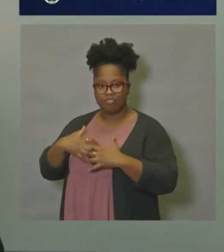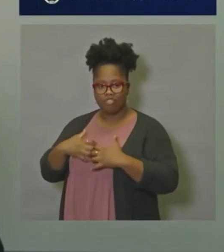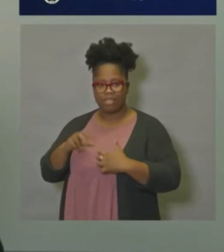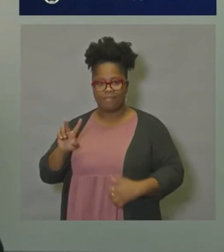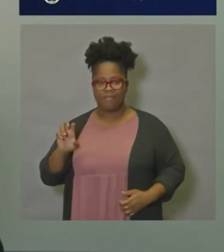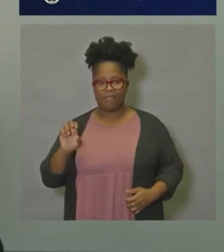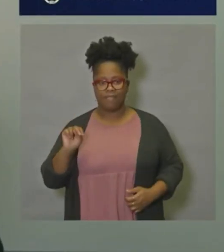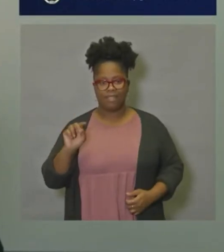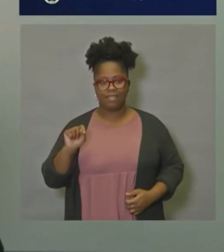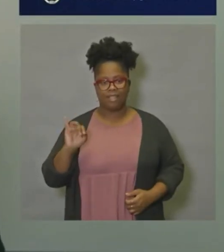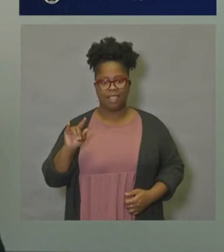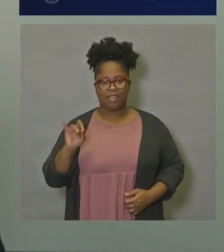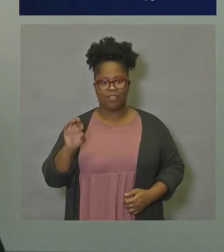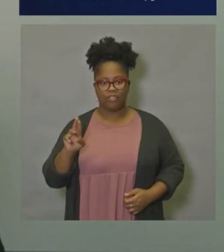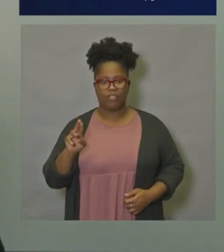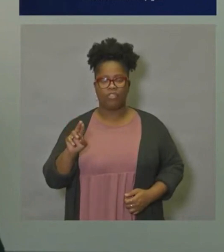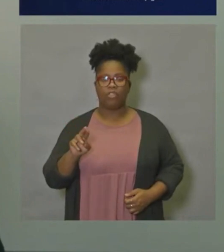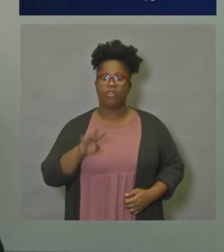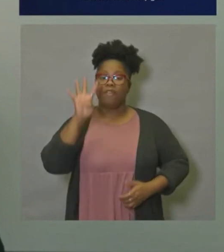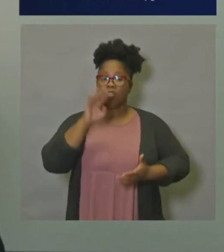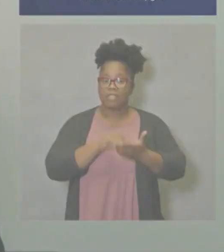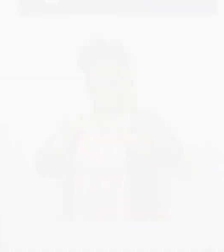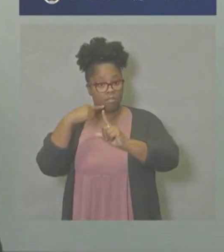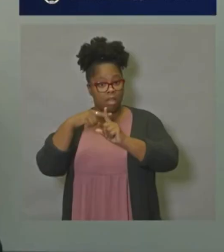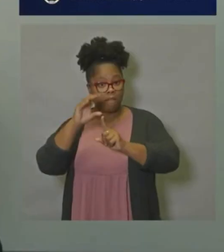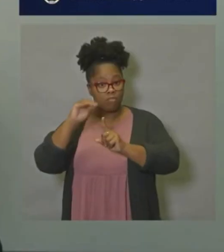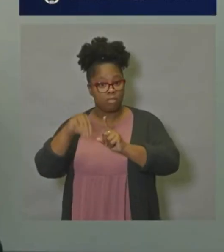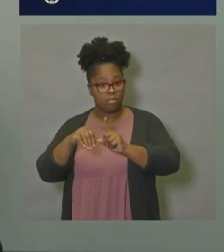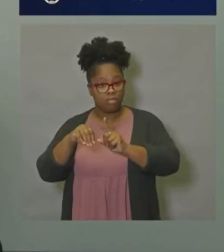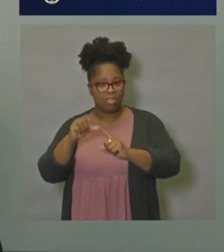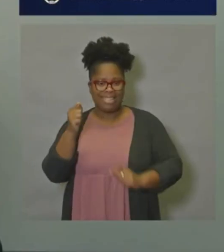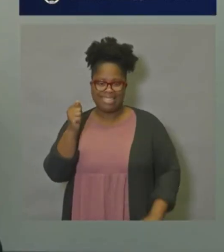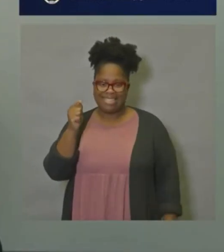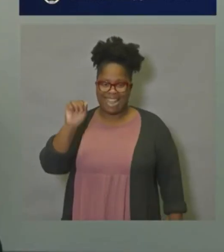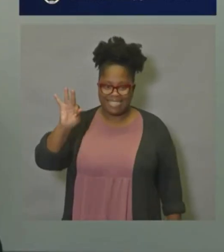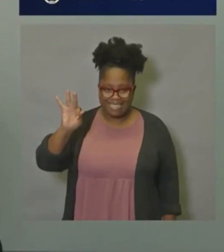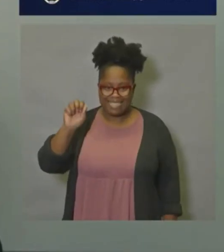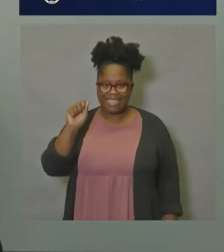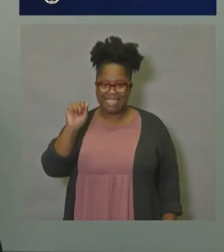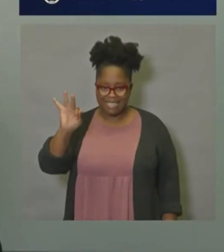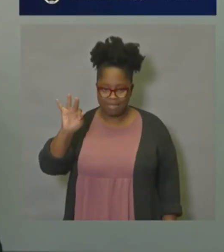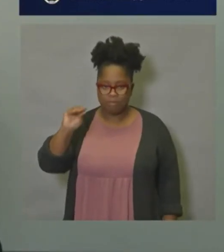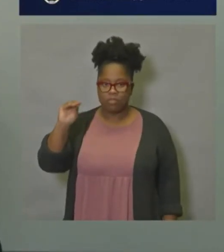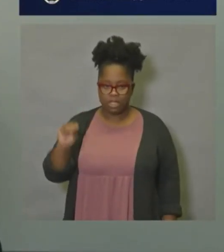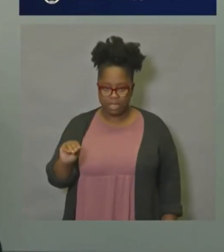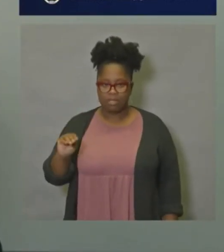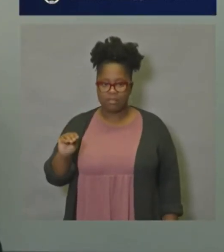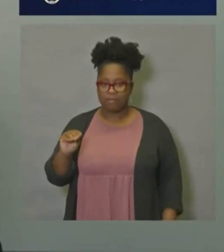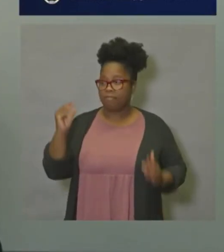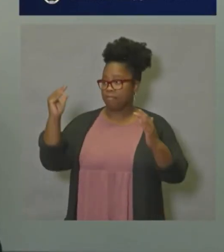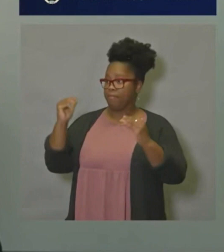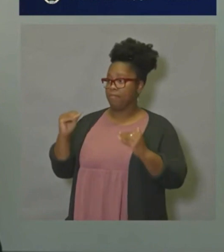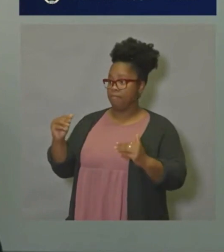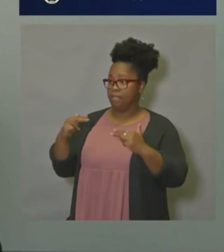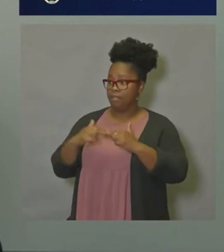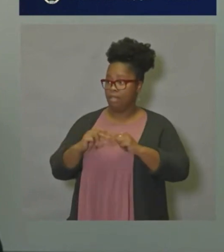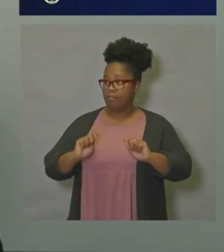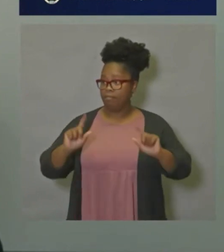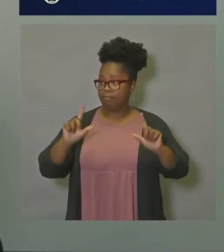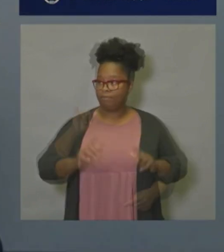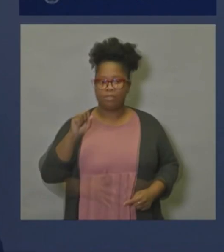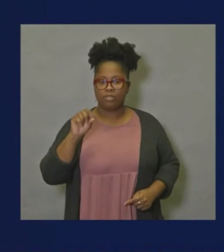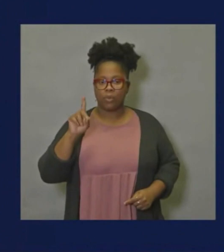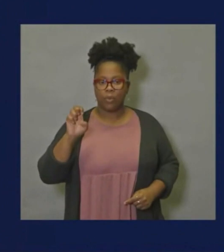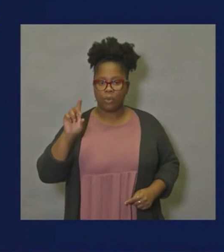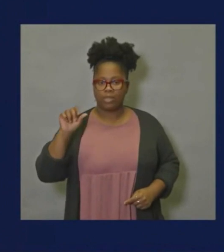and as of January 20th, the average positivity rate is significantly down from January 1st. The